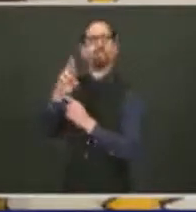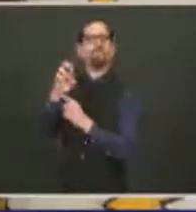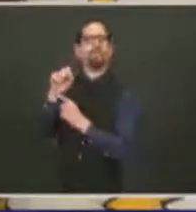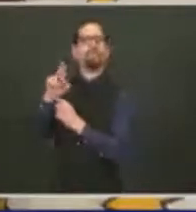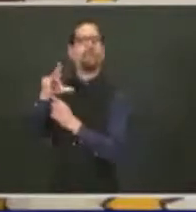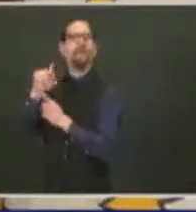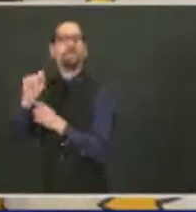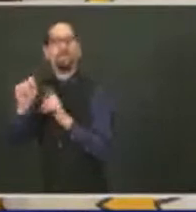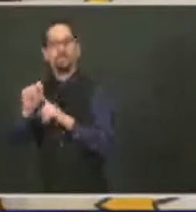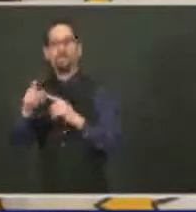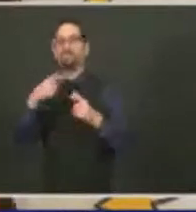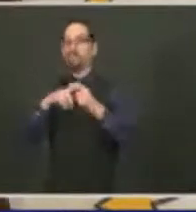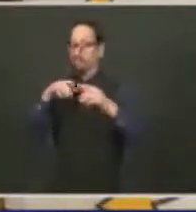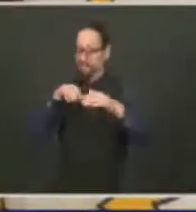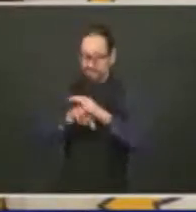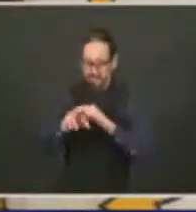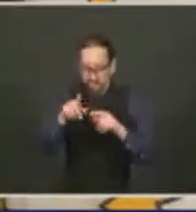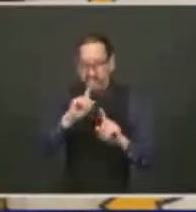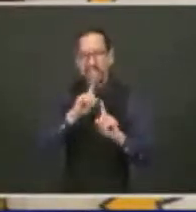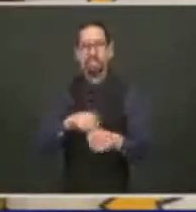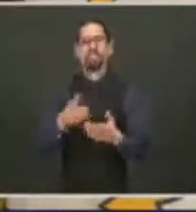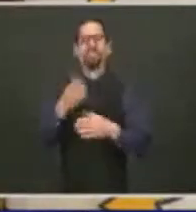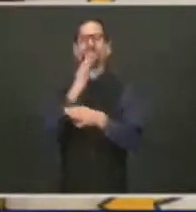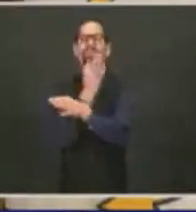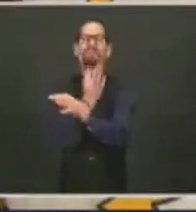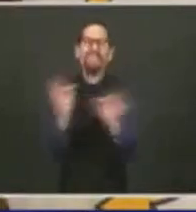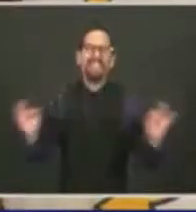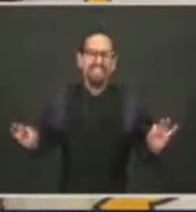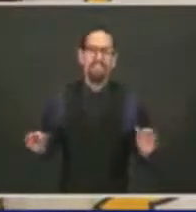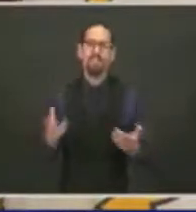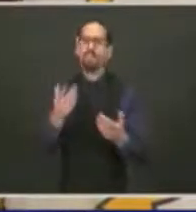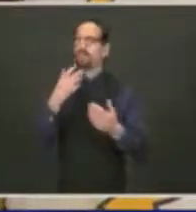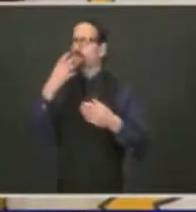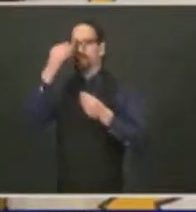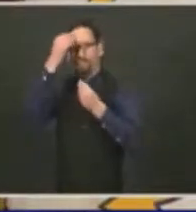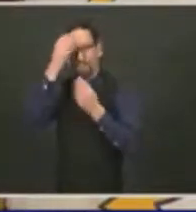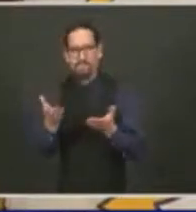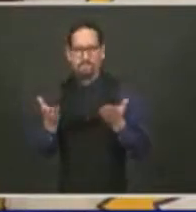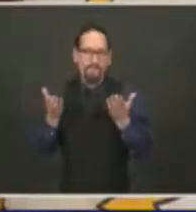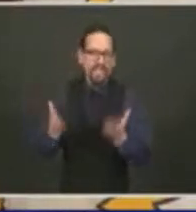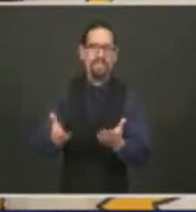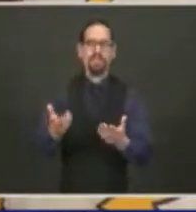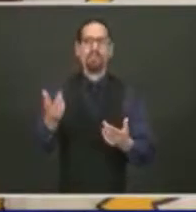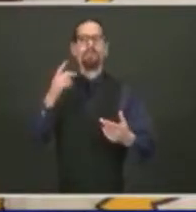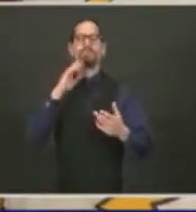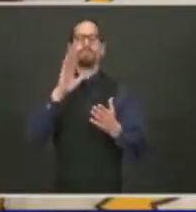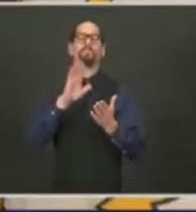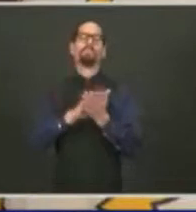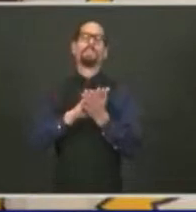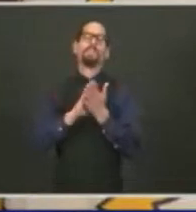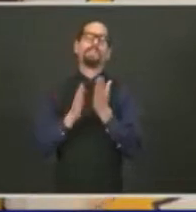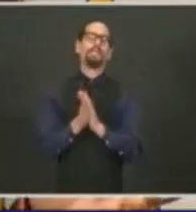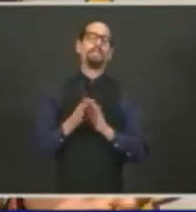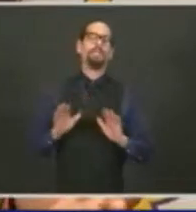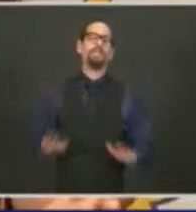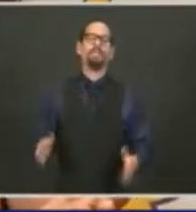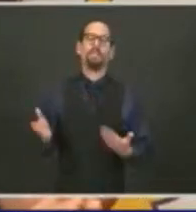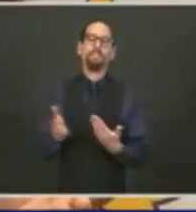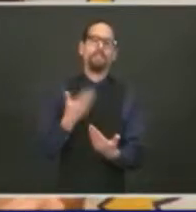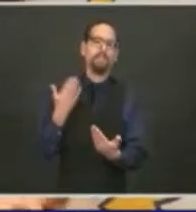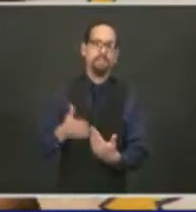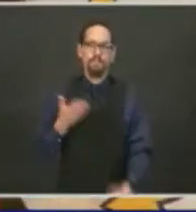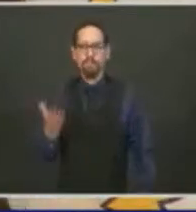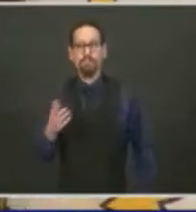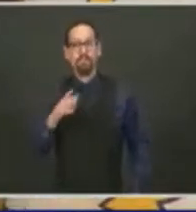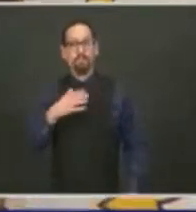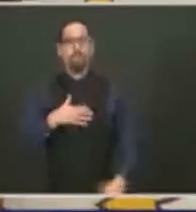me any time, really. I don't know, it gave me a lot of peace of mind. What was interesting was Gail and the kids, they knew Dad was getting